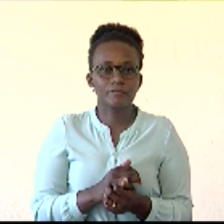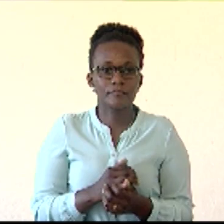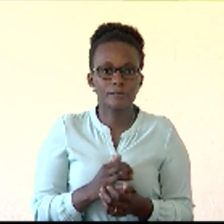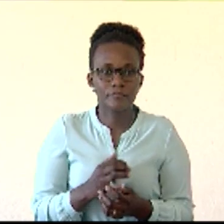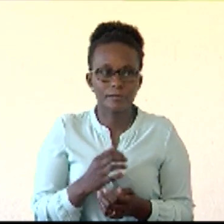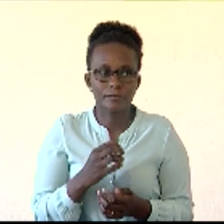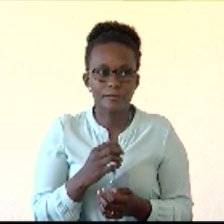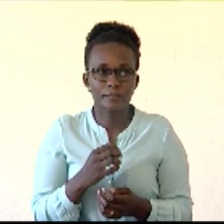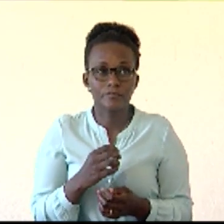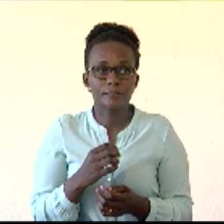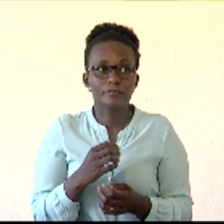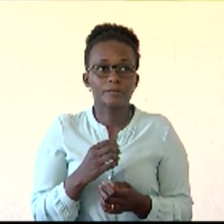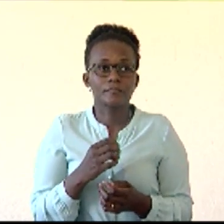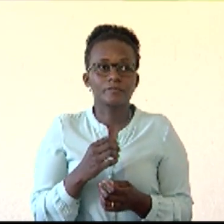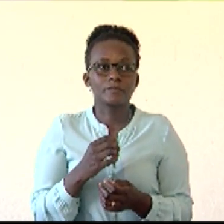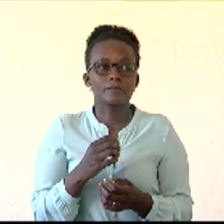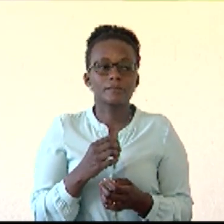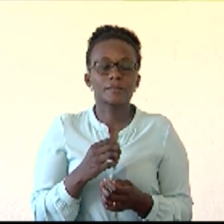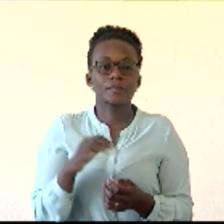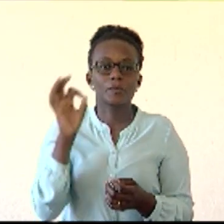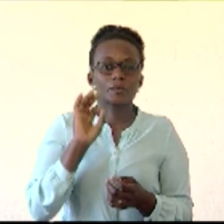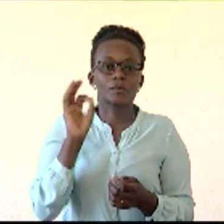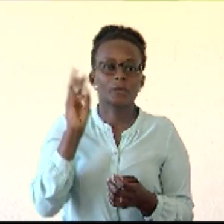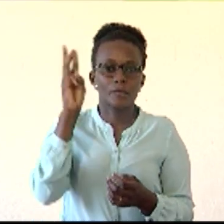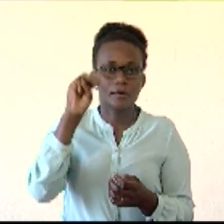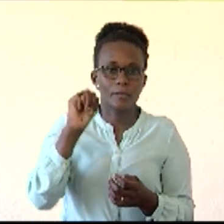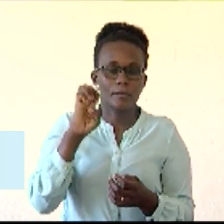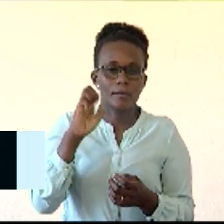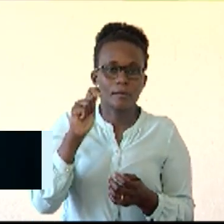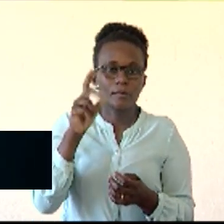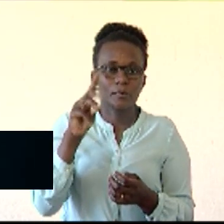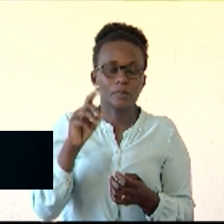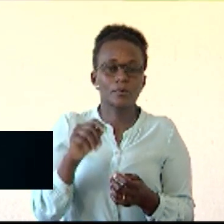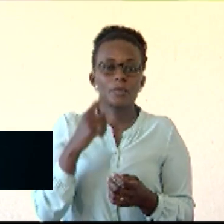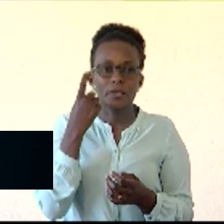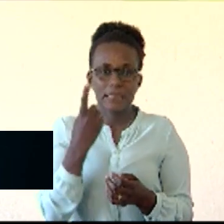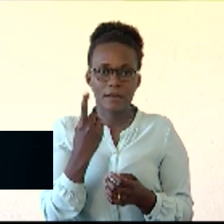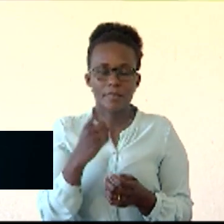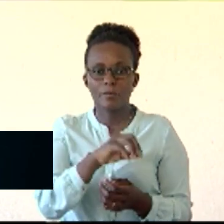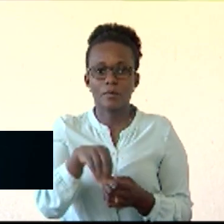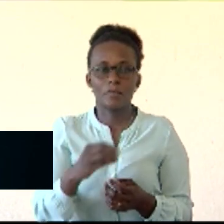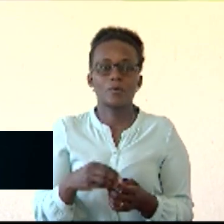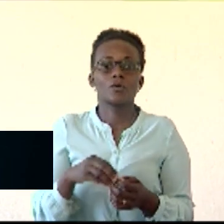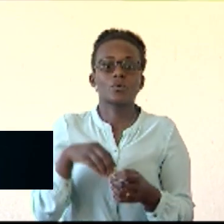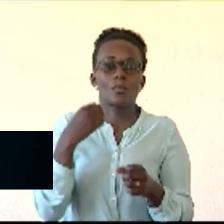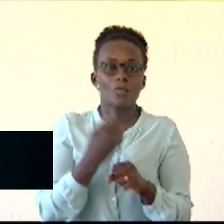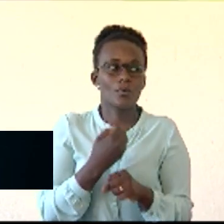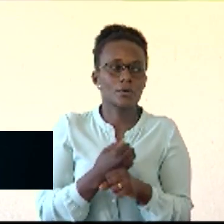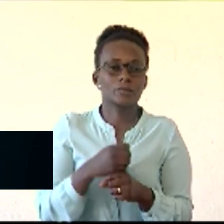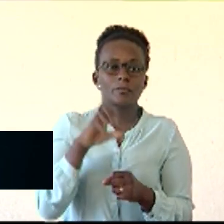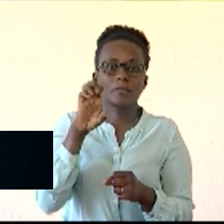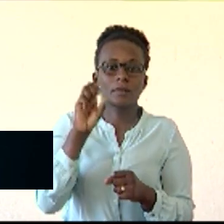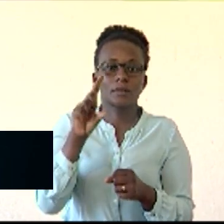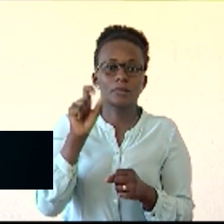this, it is also, when you have the purification, it is also the same. Impurities such as silver are deposited